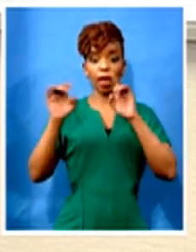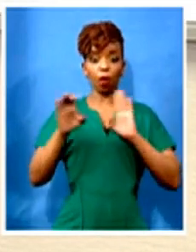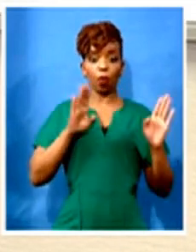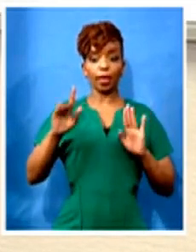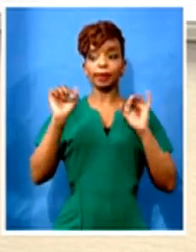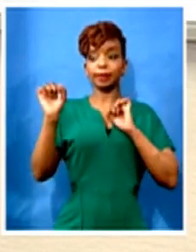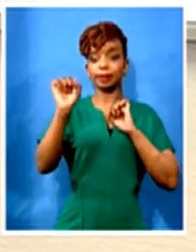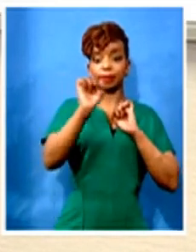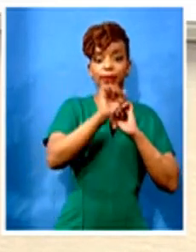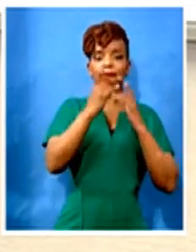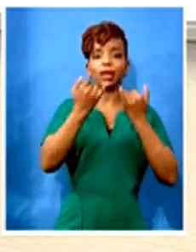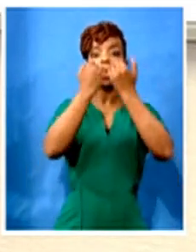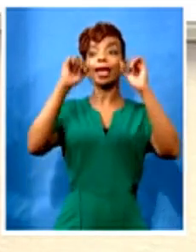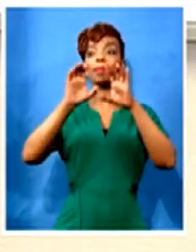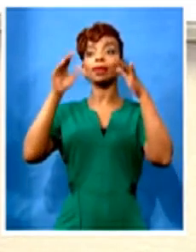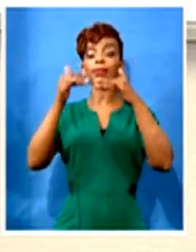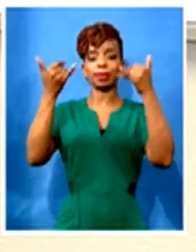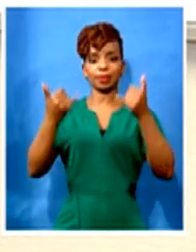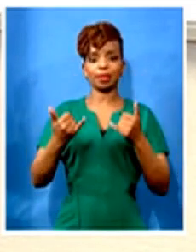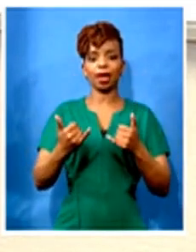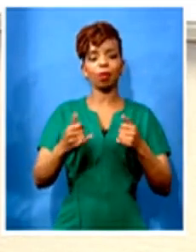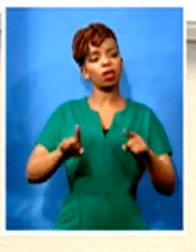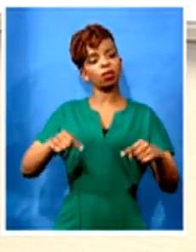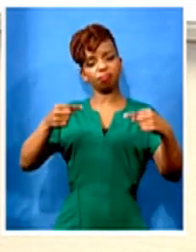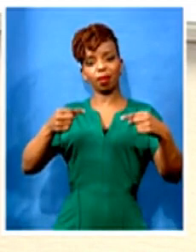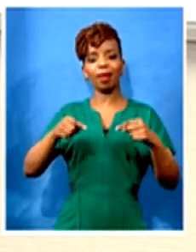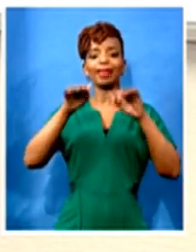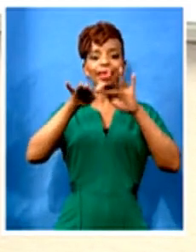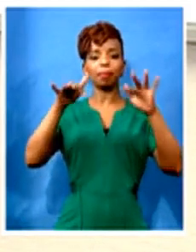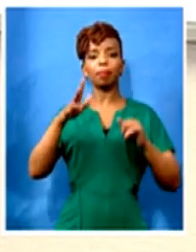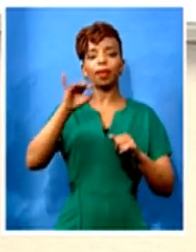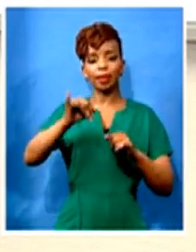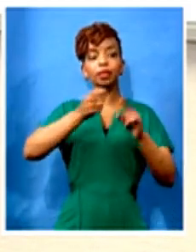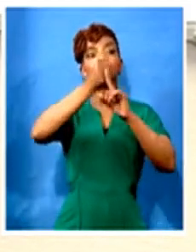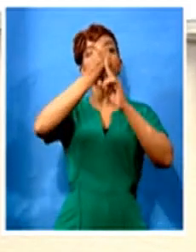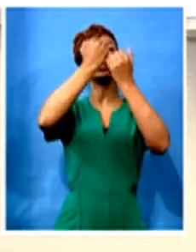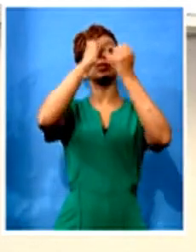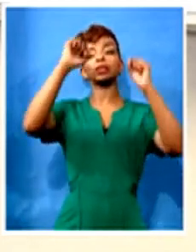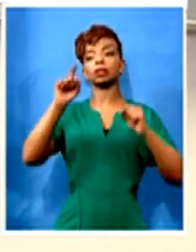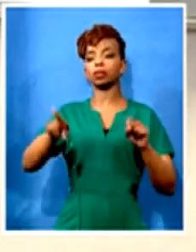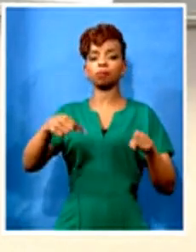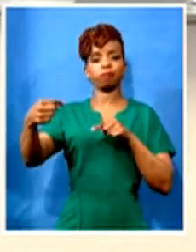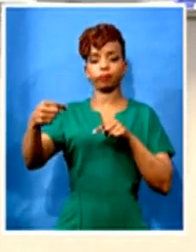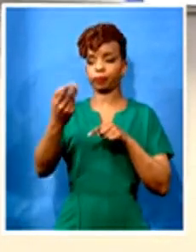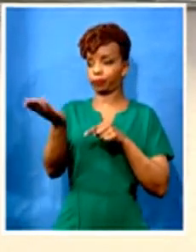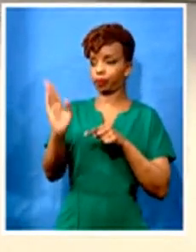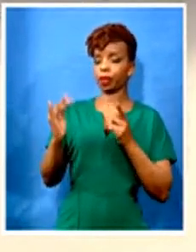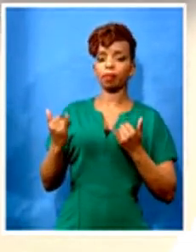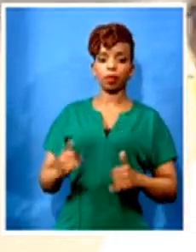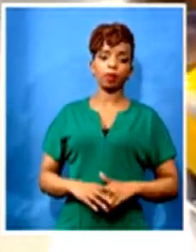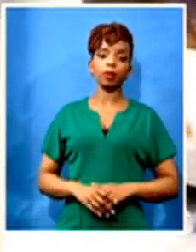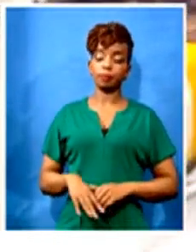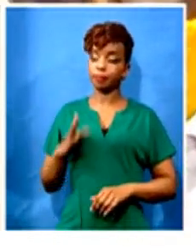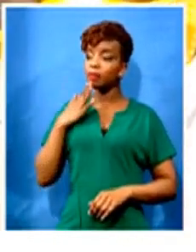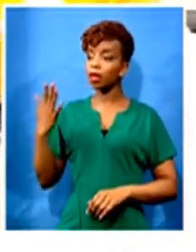the very same people they actually liberated. Thank you very much. Godrich Gardee, that was the head of EFF's International Relations,